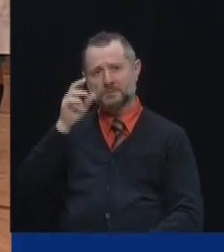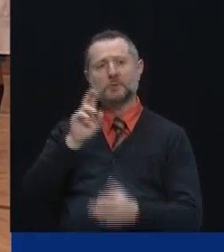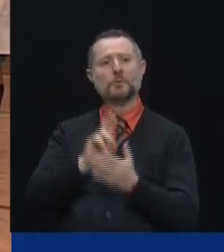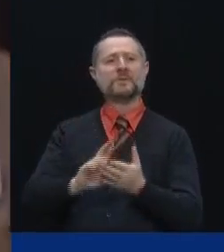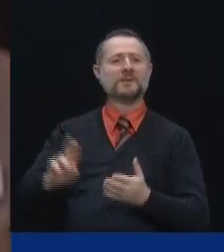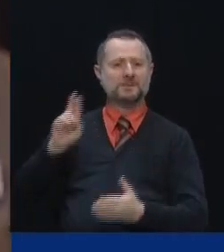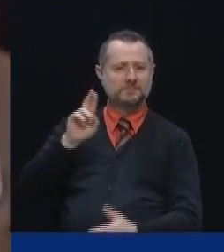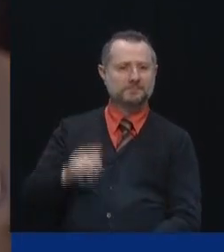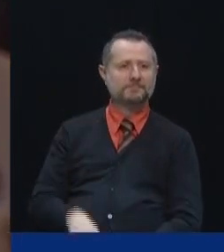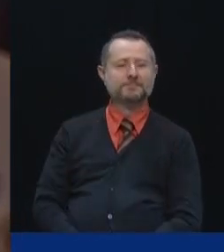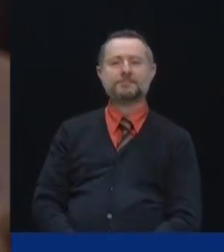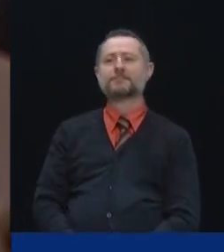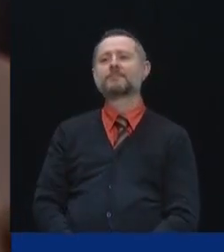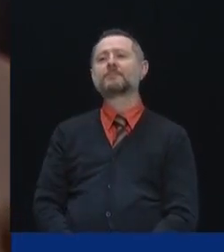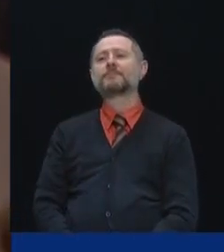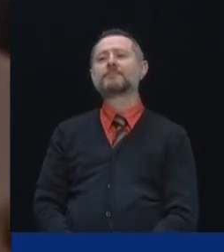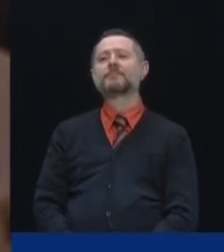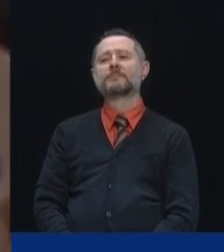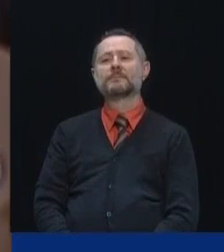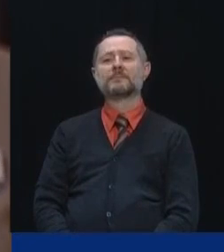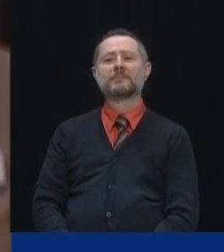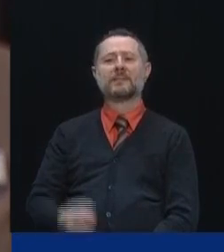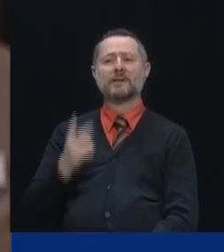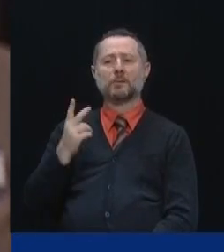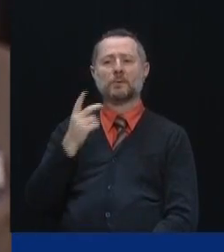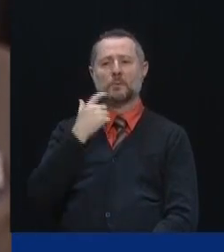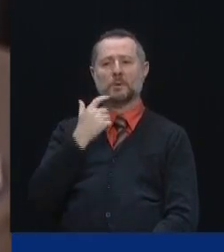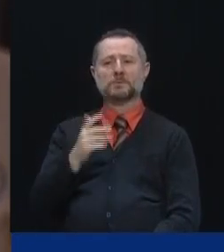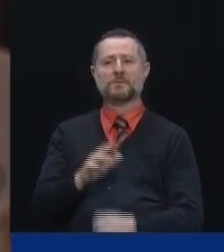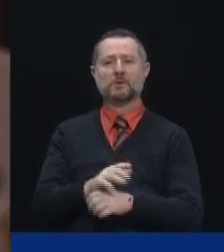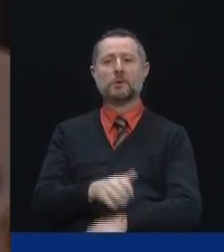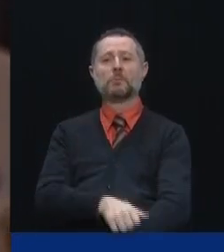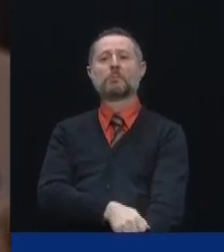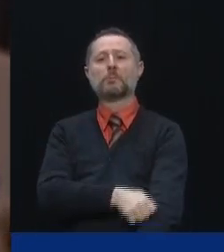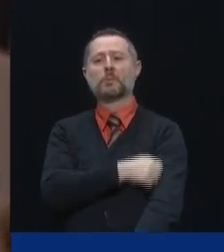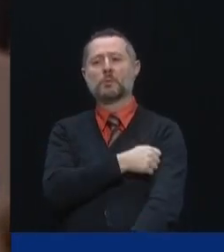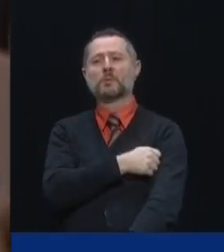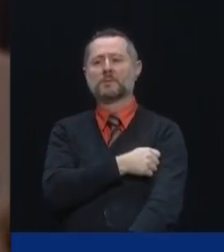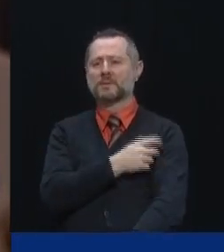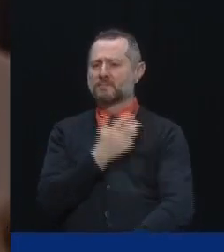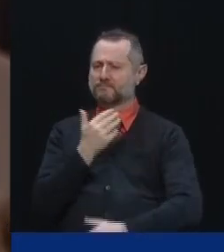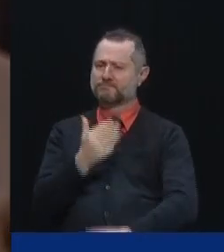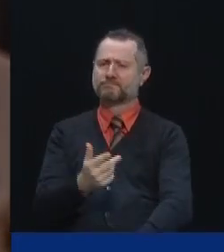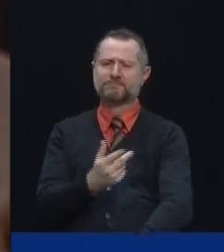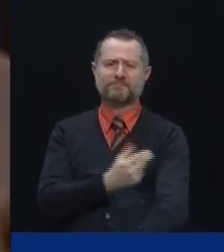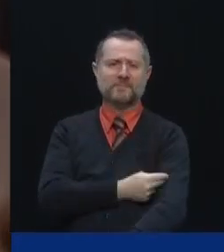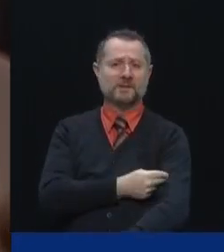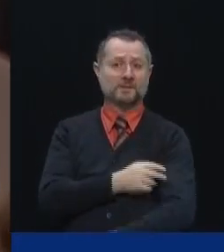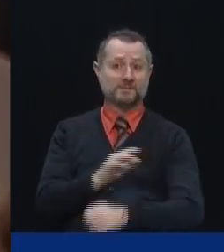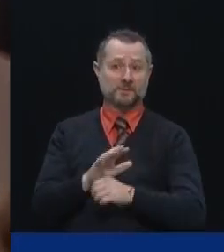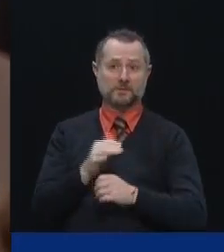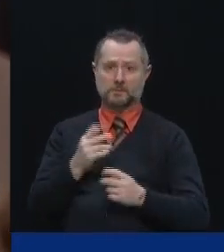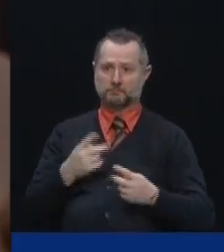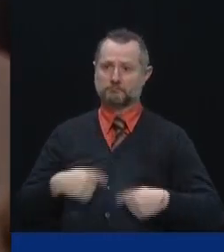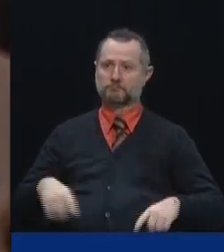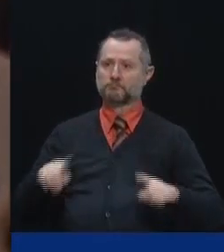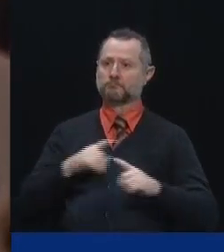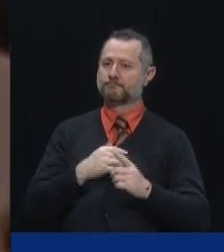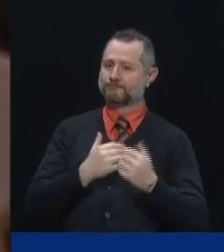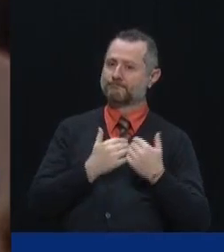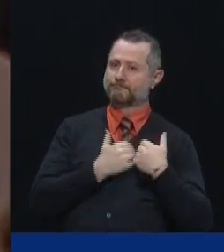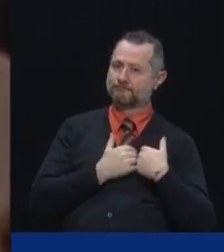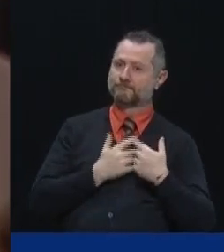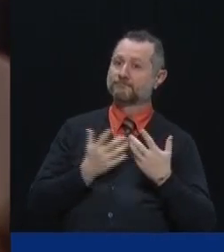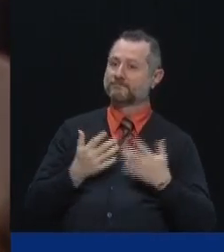at it's roll up your sleeves, get the vaccine, because it's up to us. And then we'll hear from the